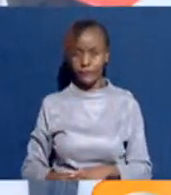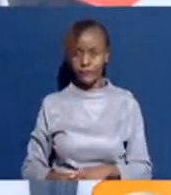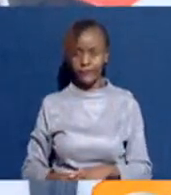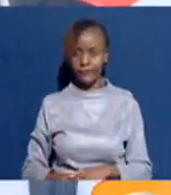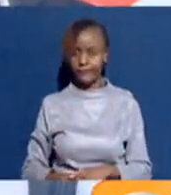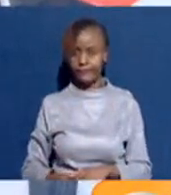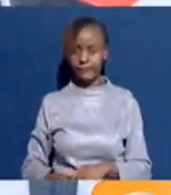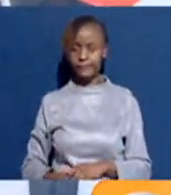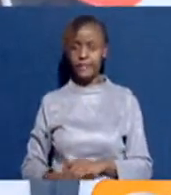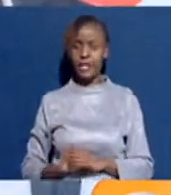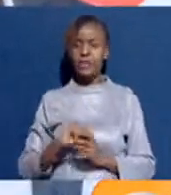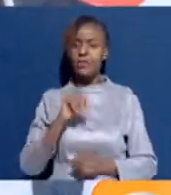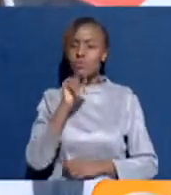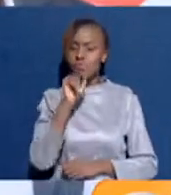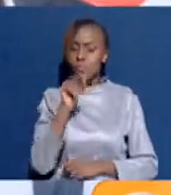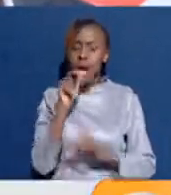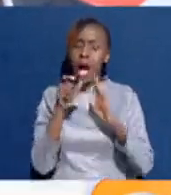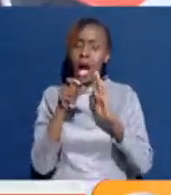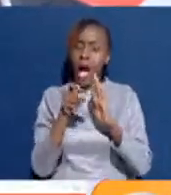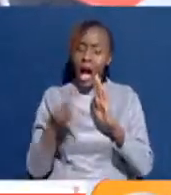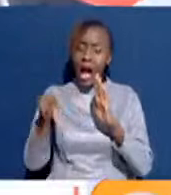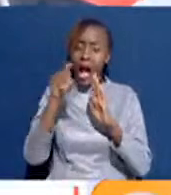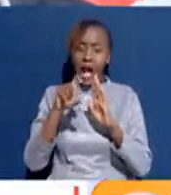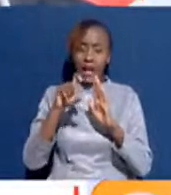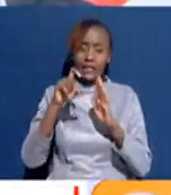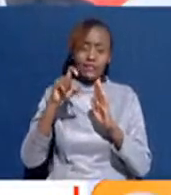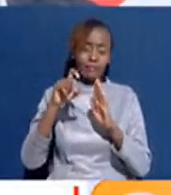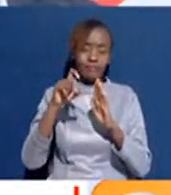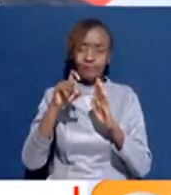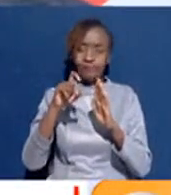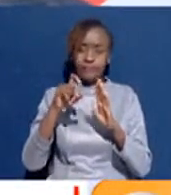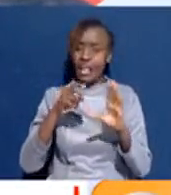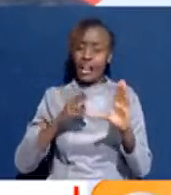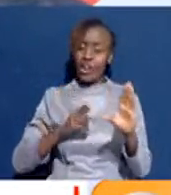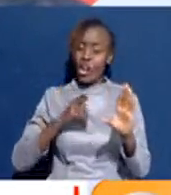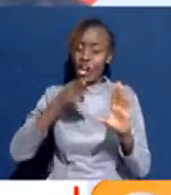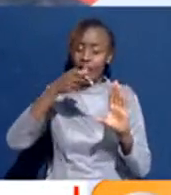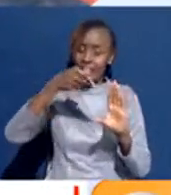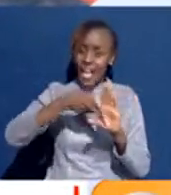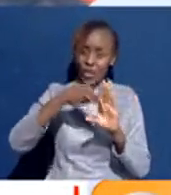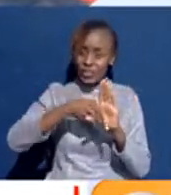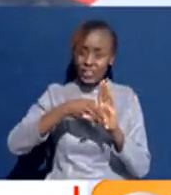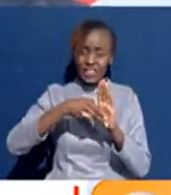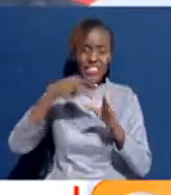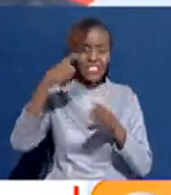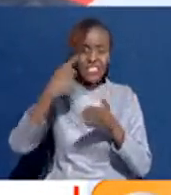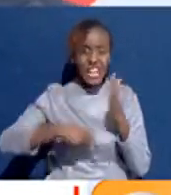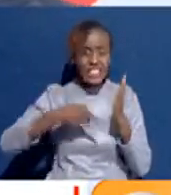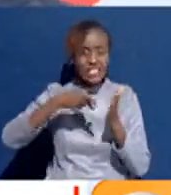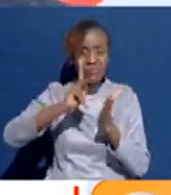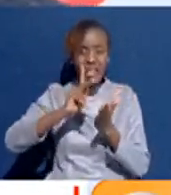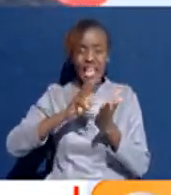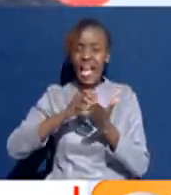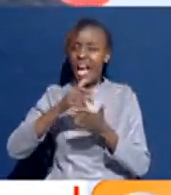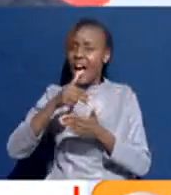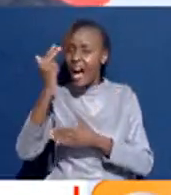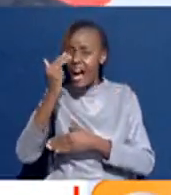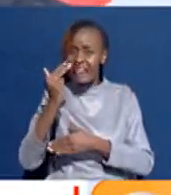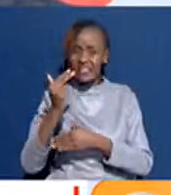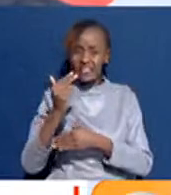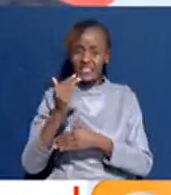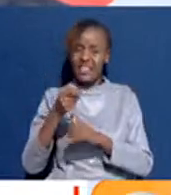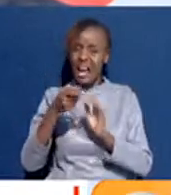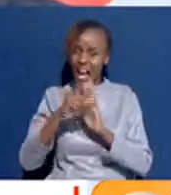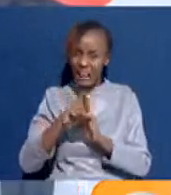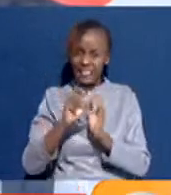Hiking the price of kerosene by 33 shillings at one go is